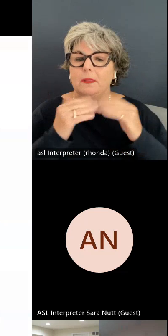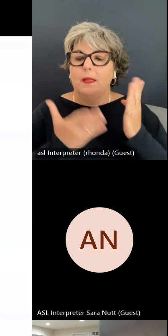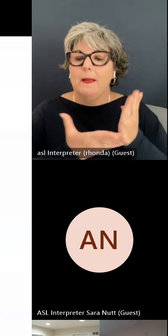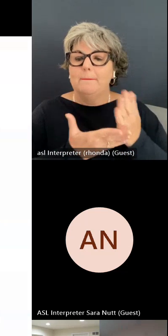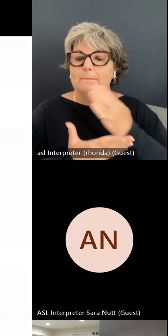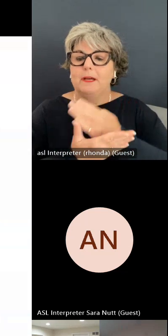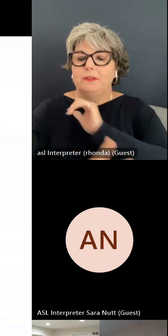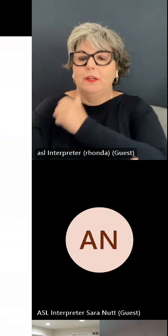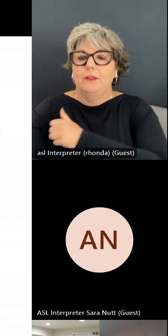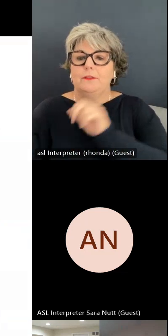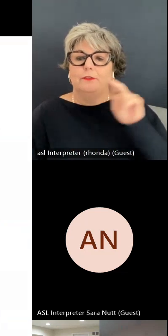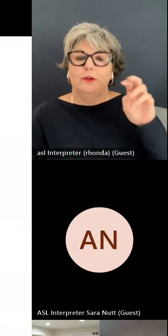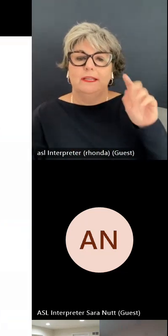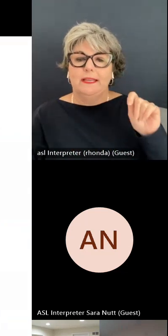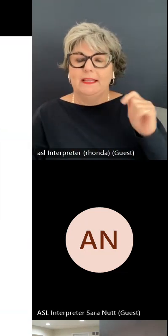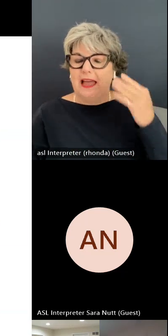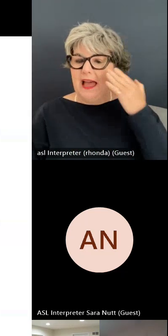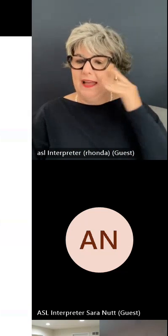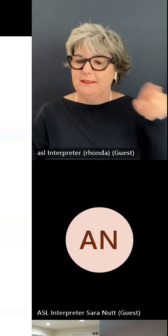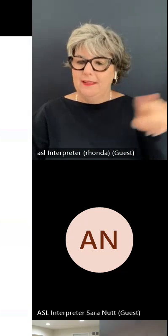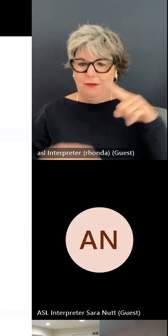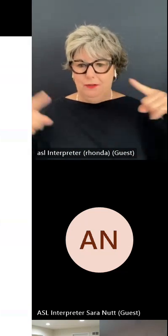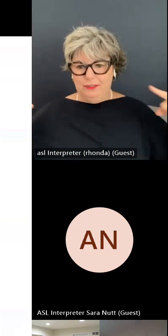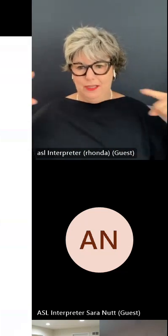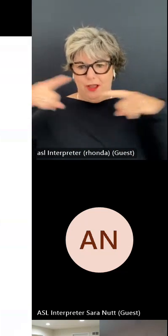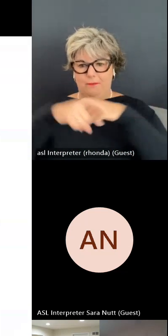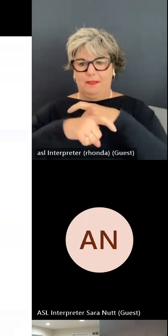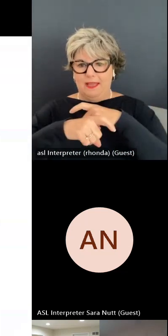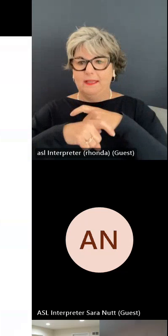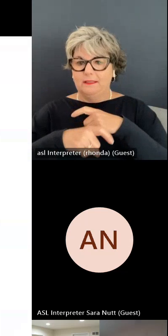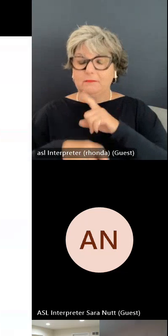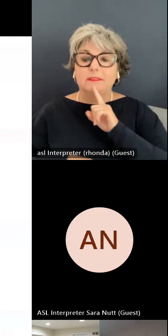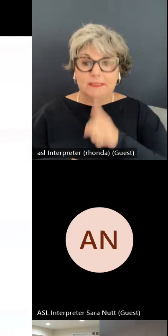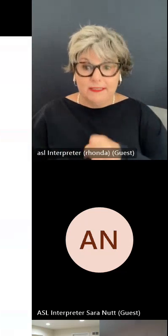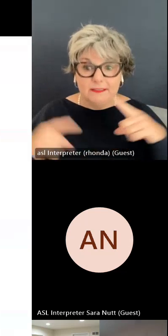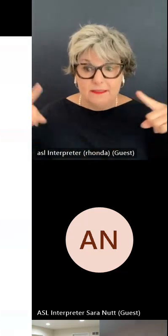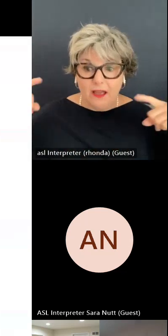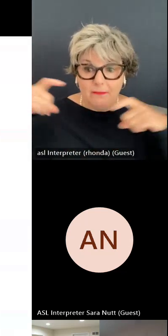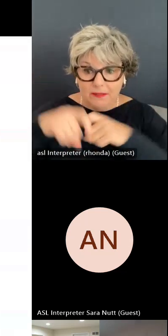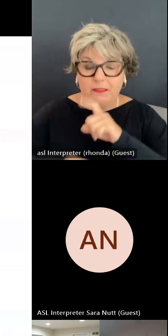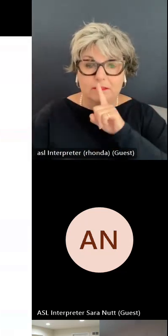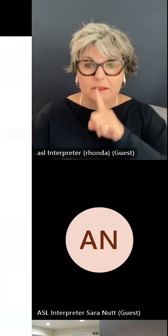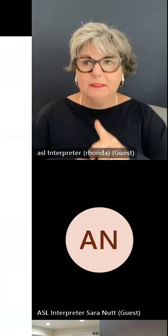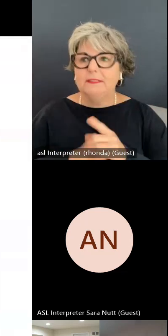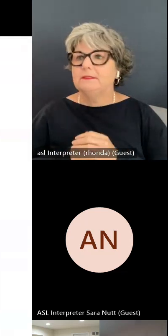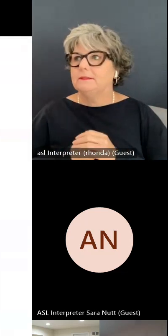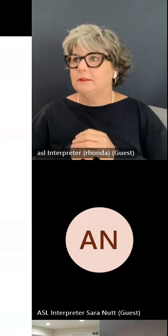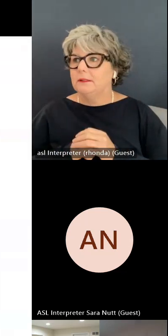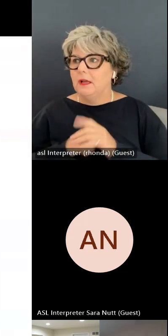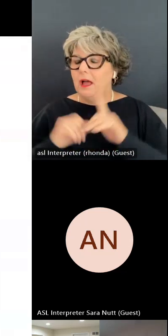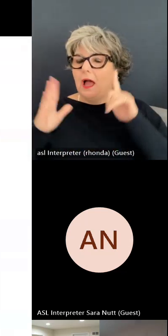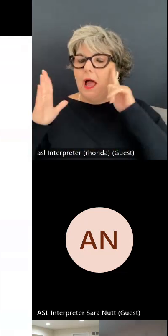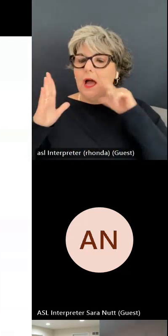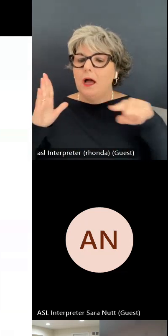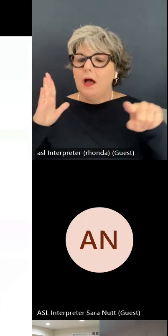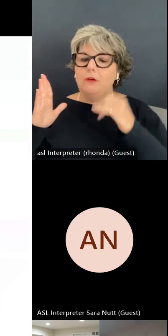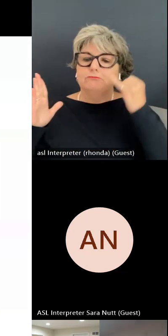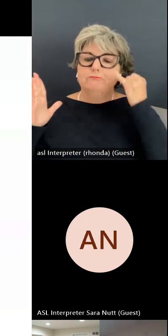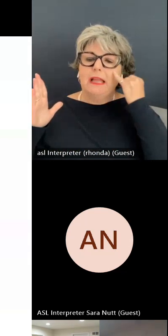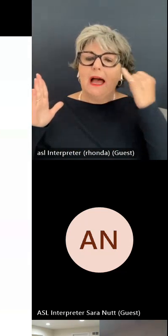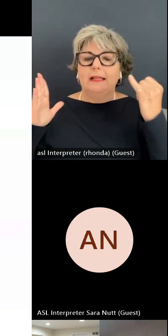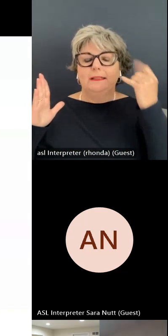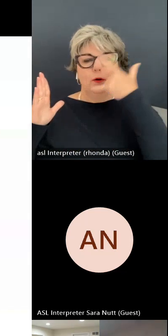net. Now, I know this looks a little complicated because, in fact, it is complicated, but I'm hoping it gives you just an overview